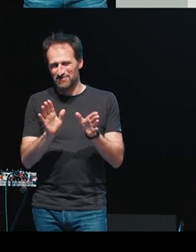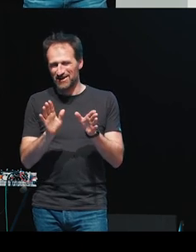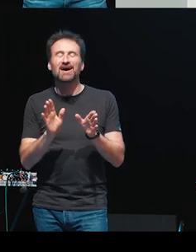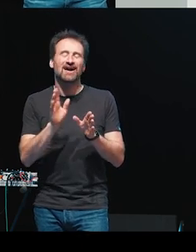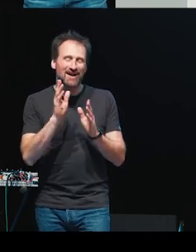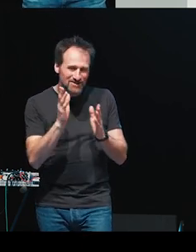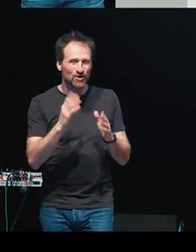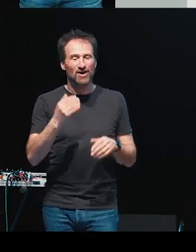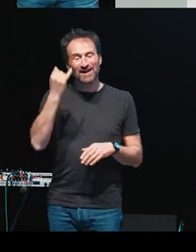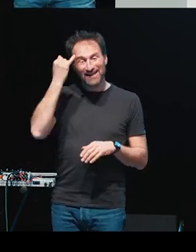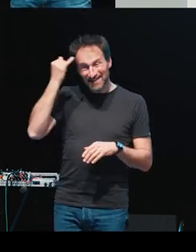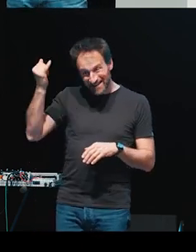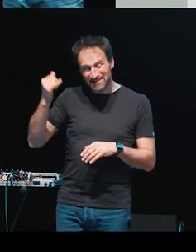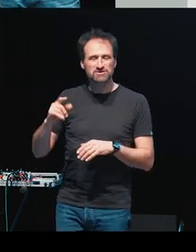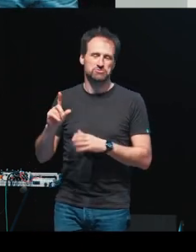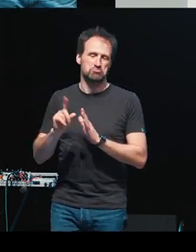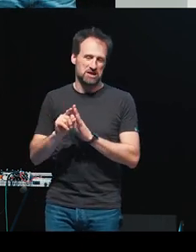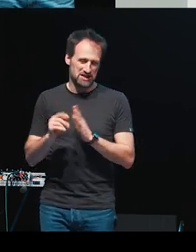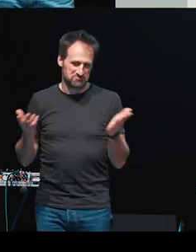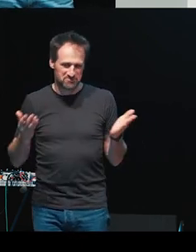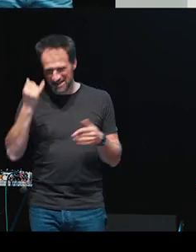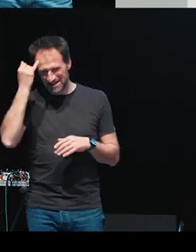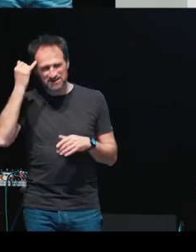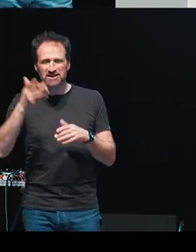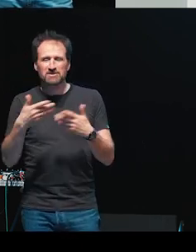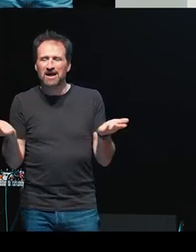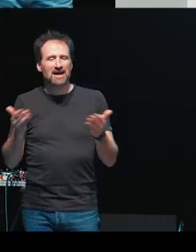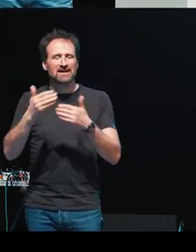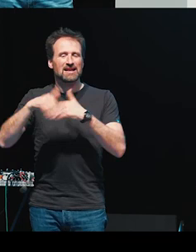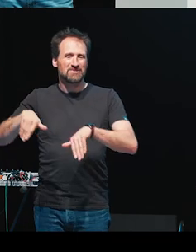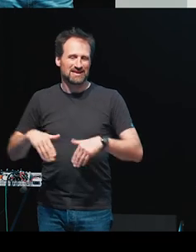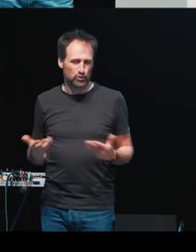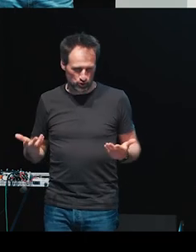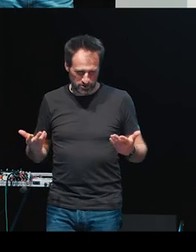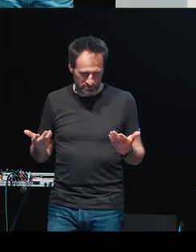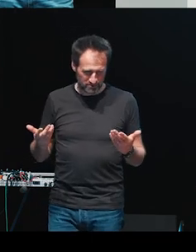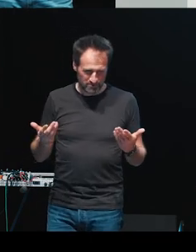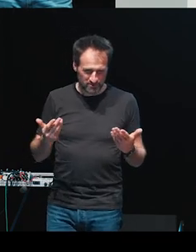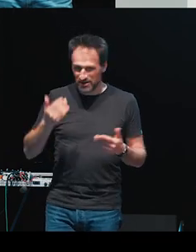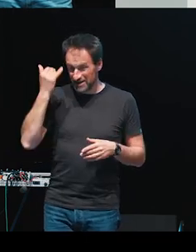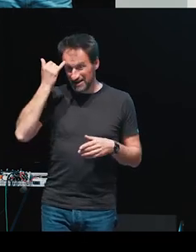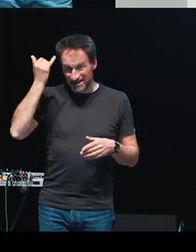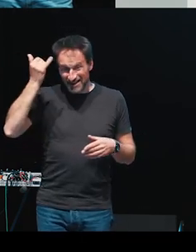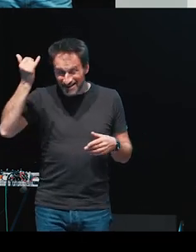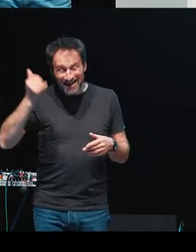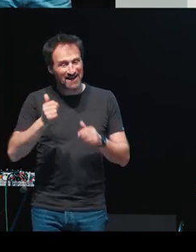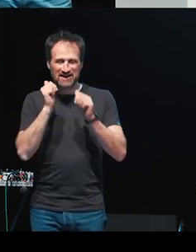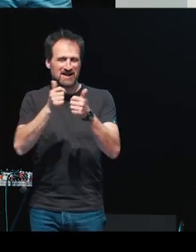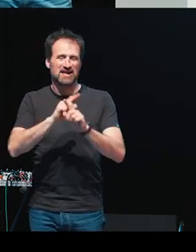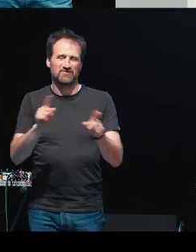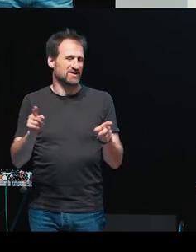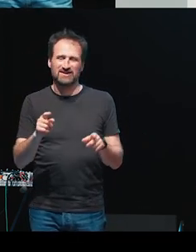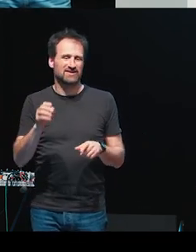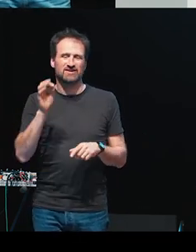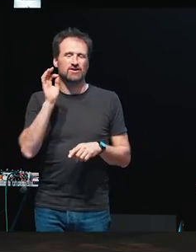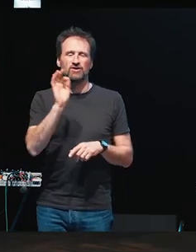mean is that ideas are cheap. Ideas does not come with any limitations. It does not help you to prove whether a